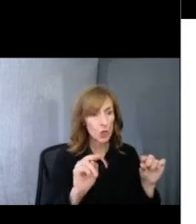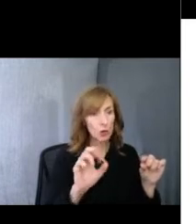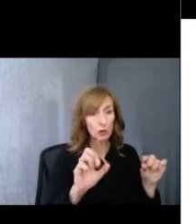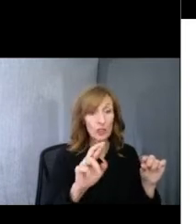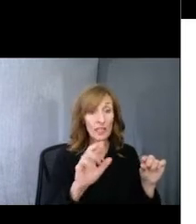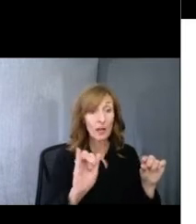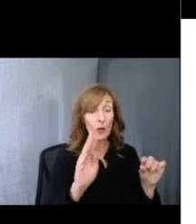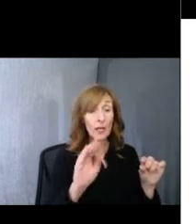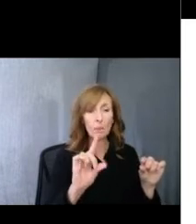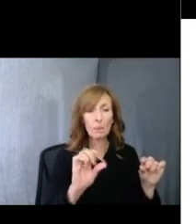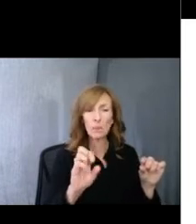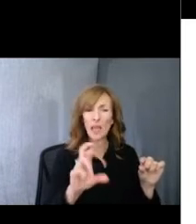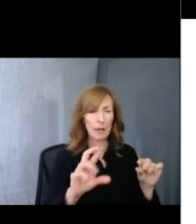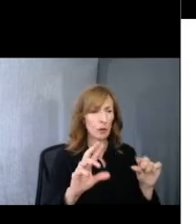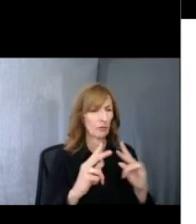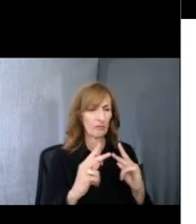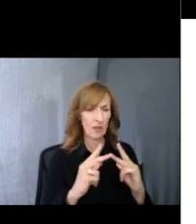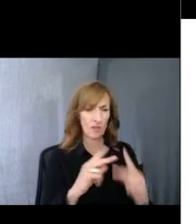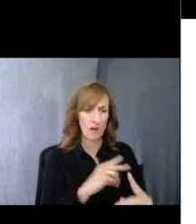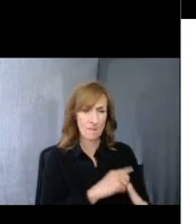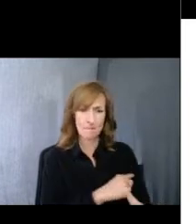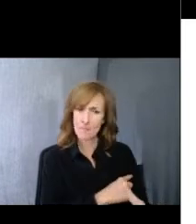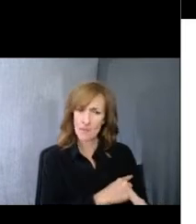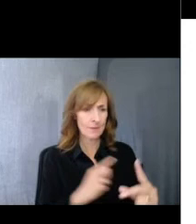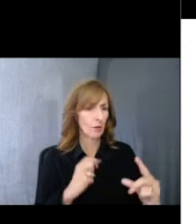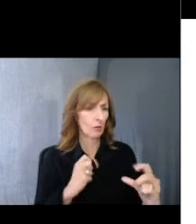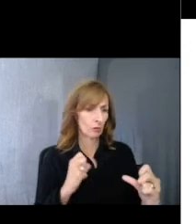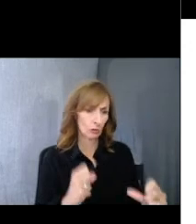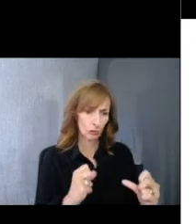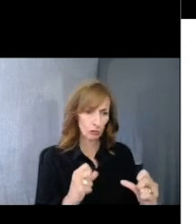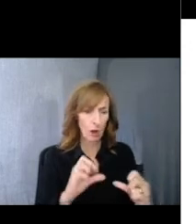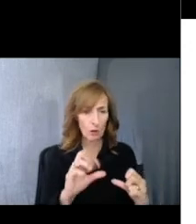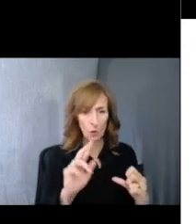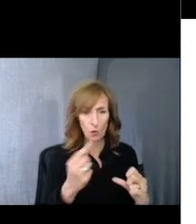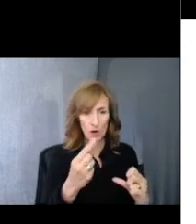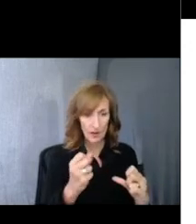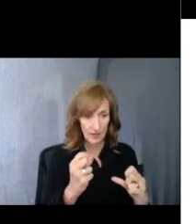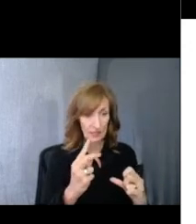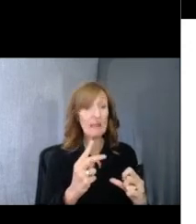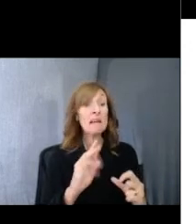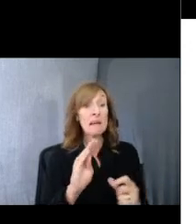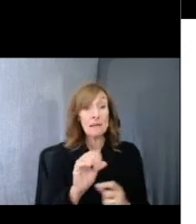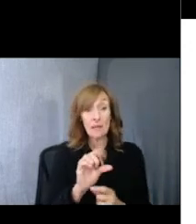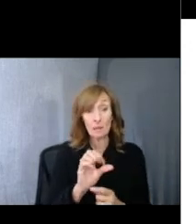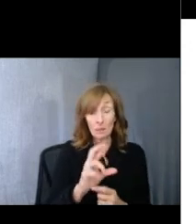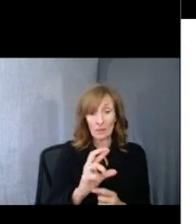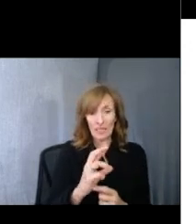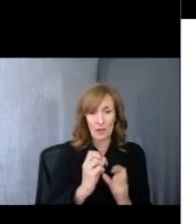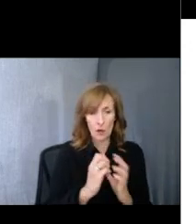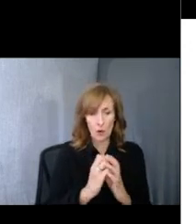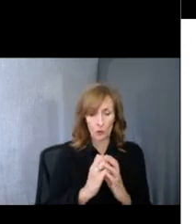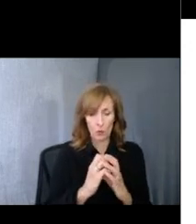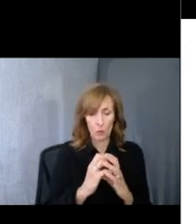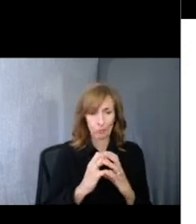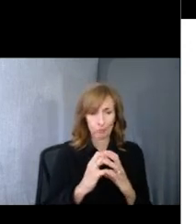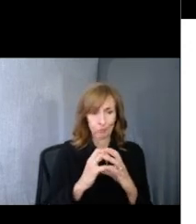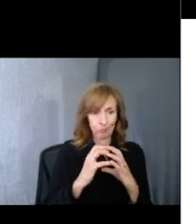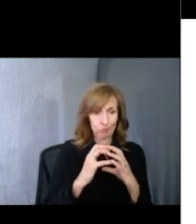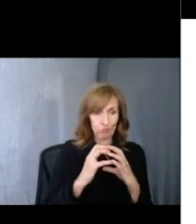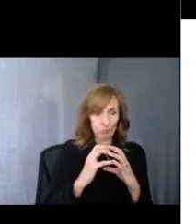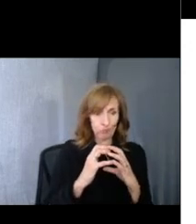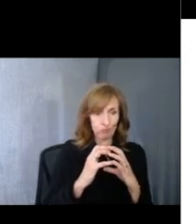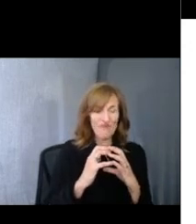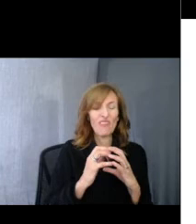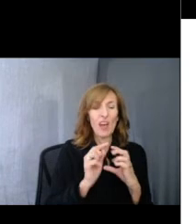there. And of course, the bladder gets full, it senses that it is full, it contracts, and urine goes out the urethra. There's